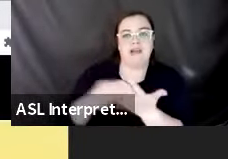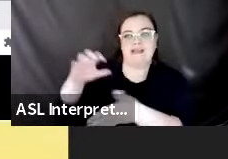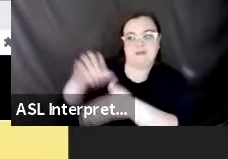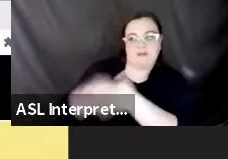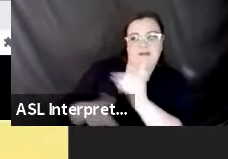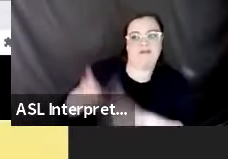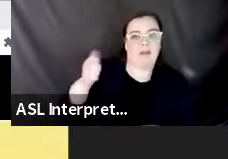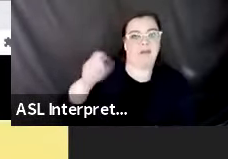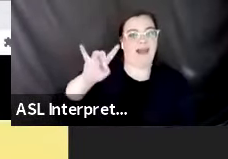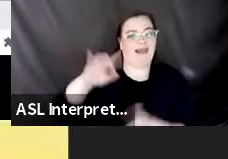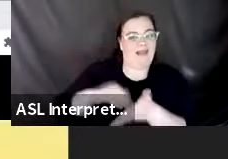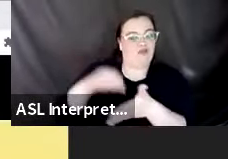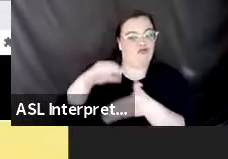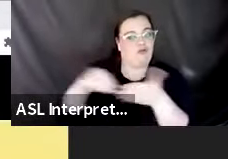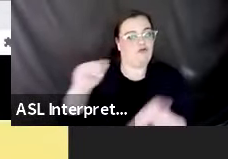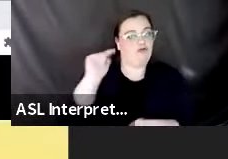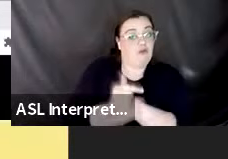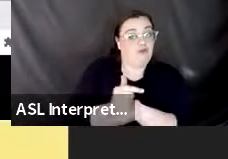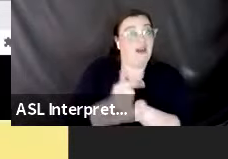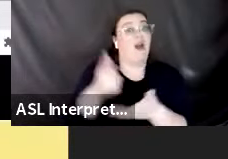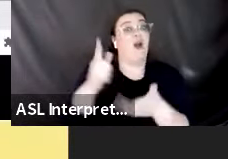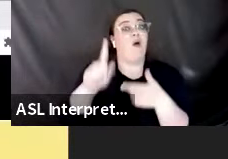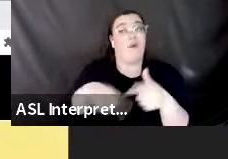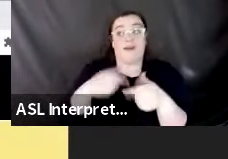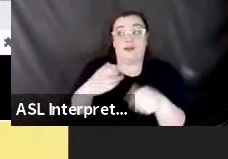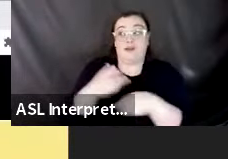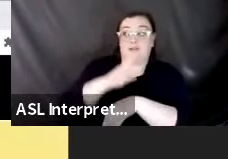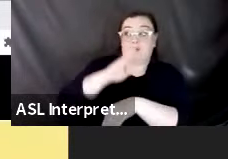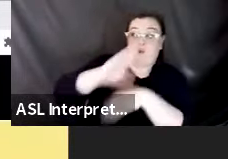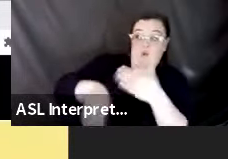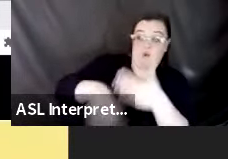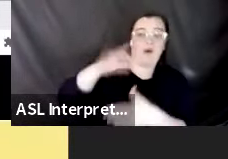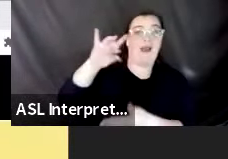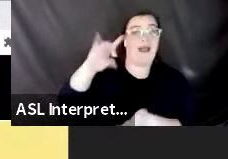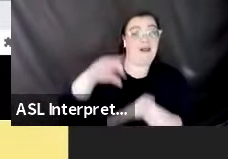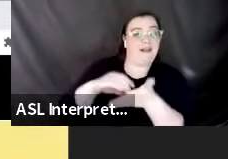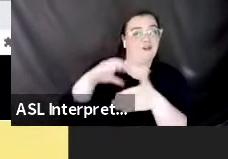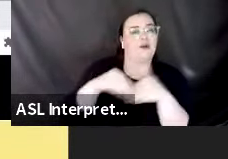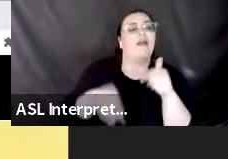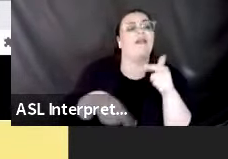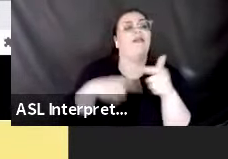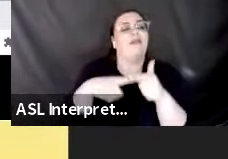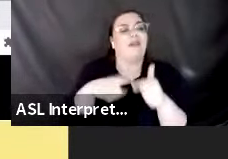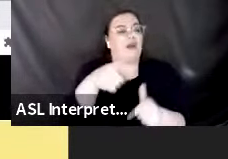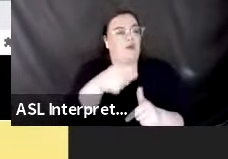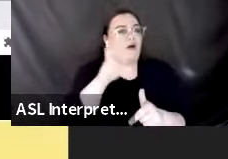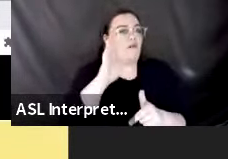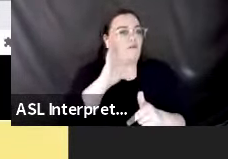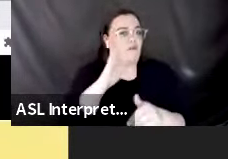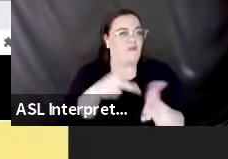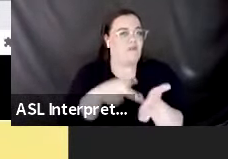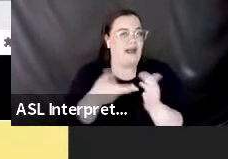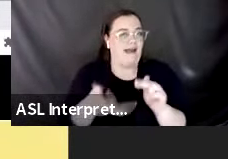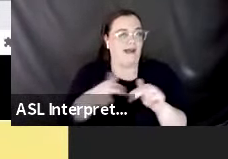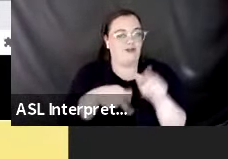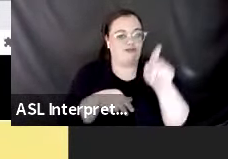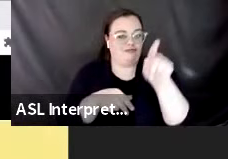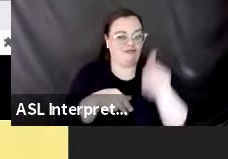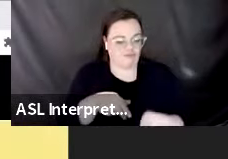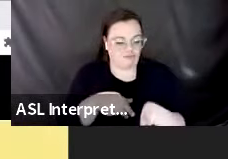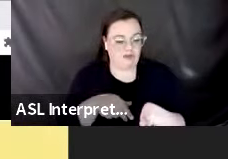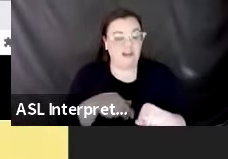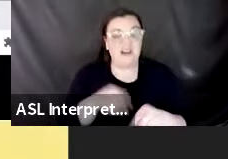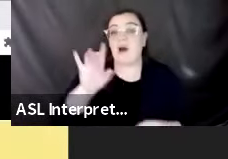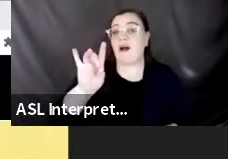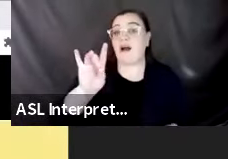has used up the $8,000 guarantee, performers will be paid these rates above the $8,000. So that $8,000 is just